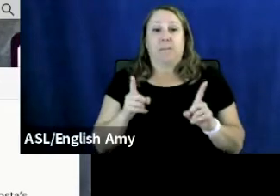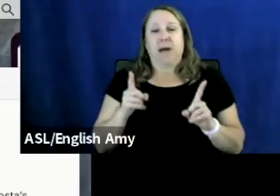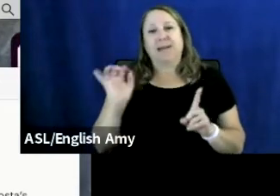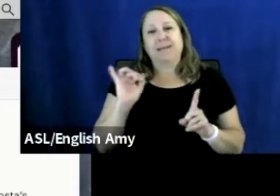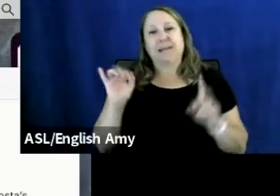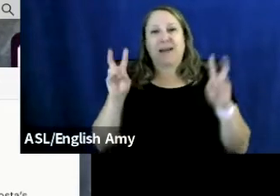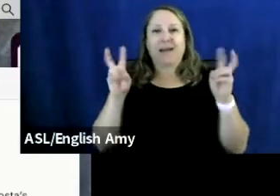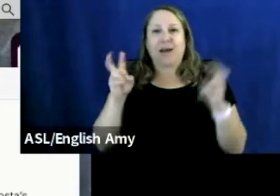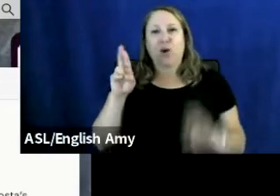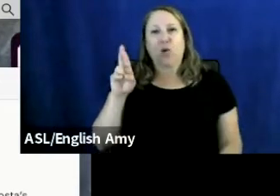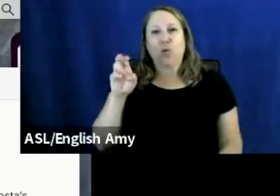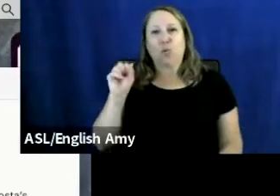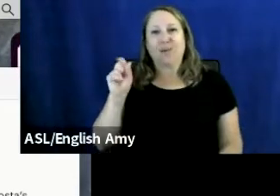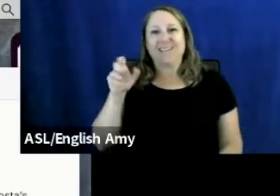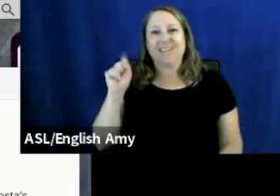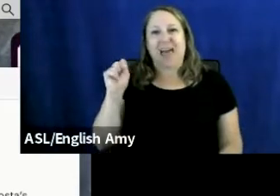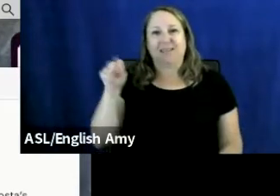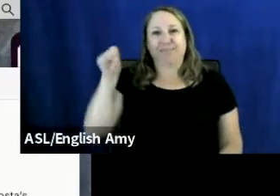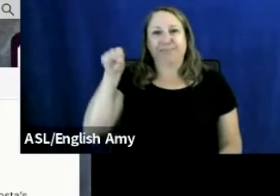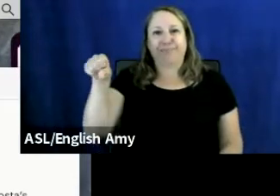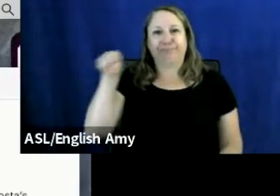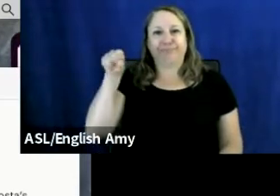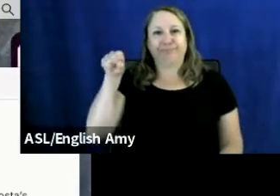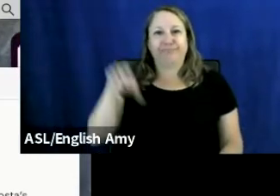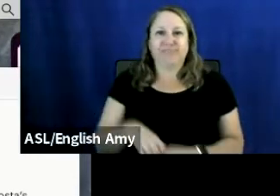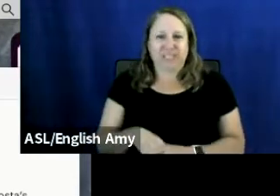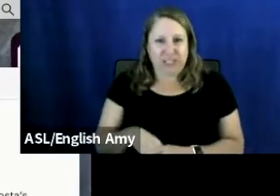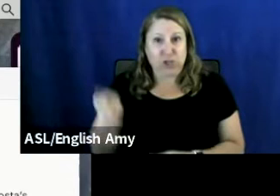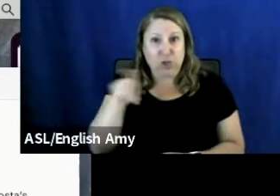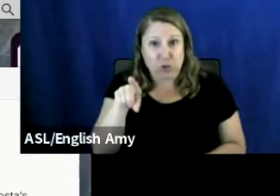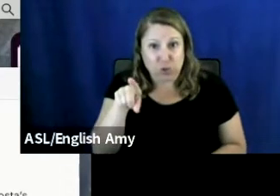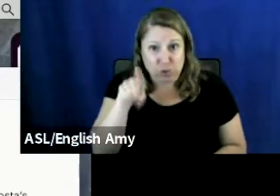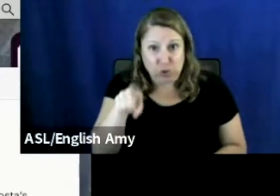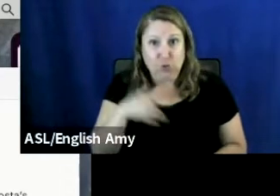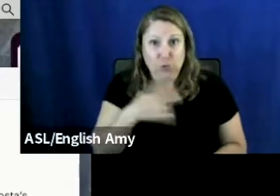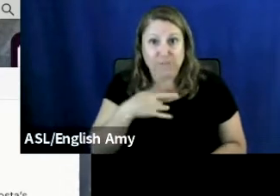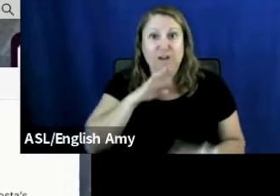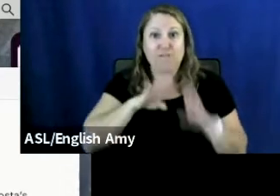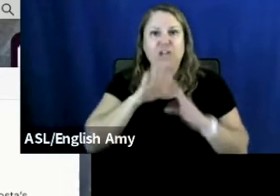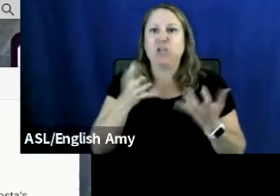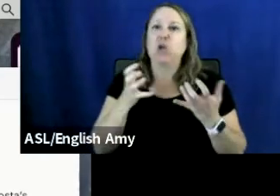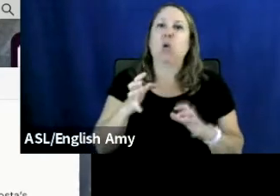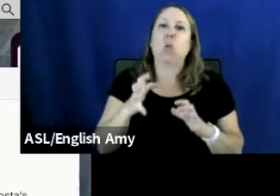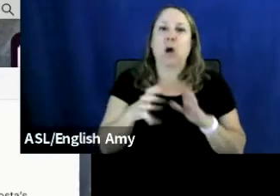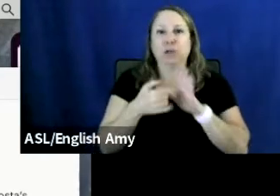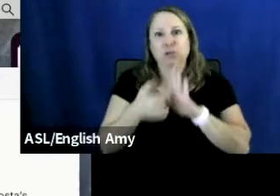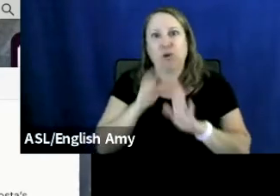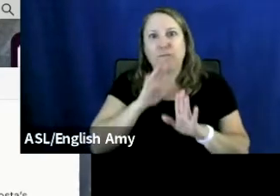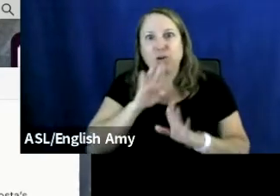button at that point. It's like, because you feel frustrated and you don't want to get frustrated at the kids because it's not